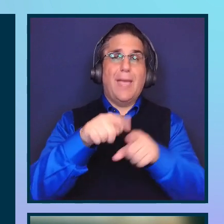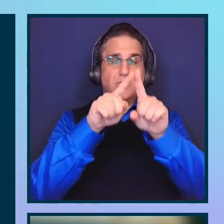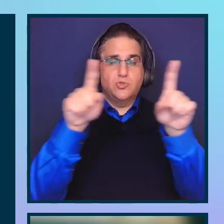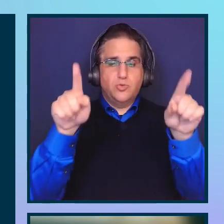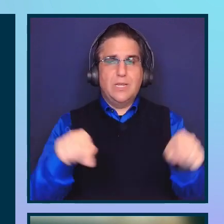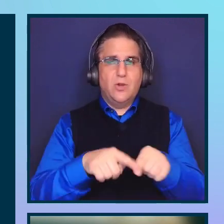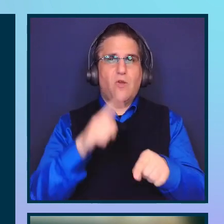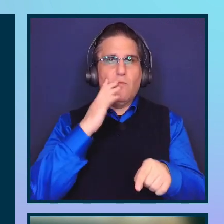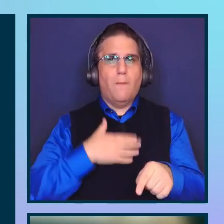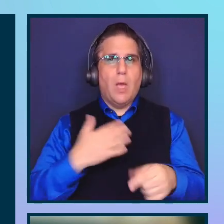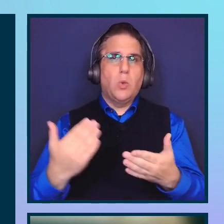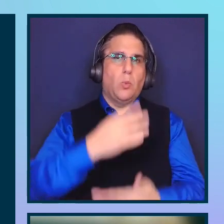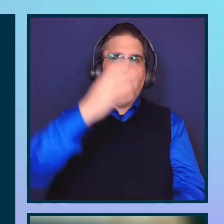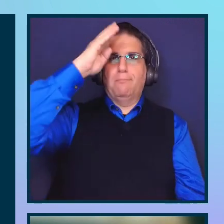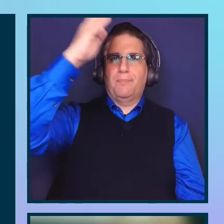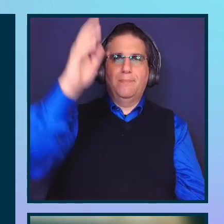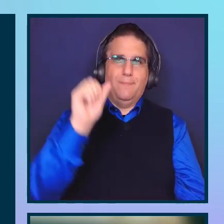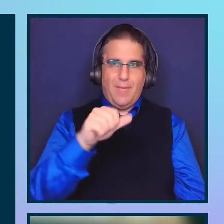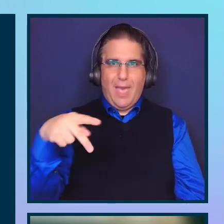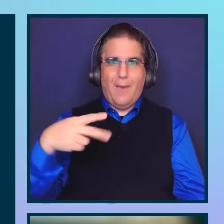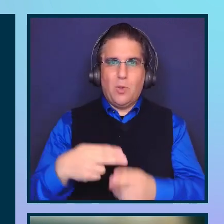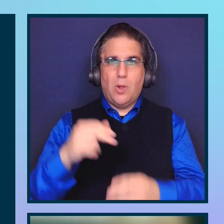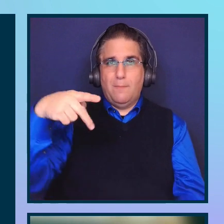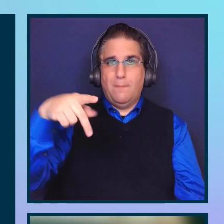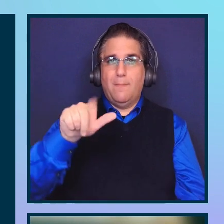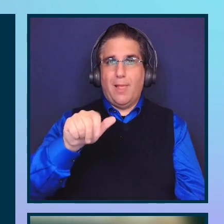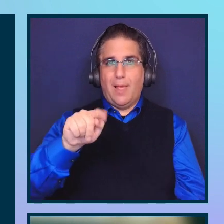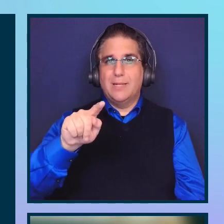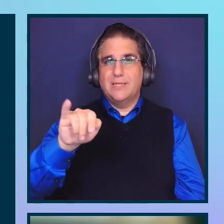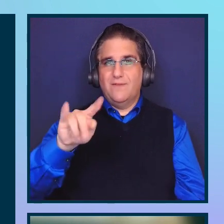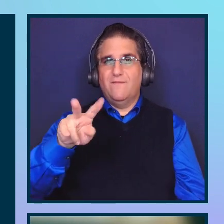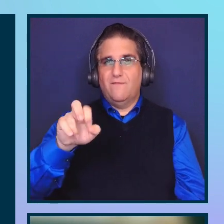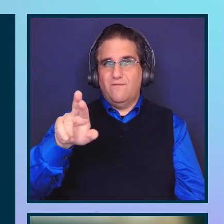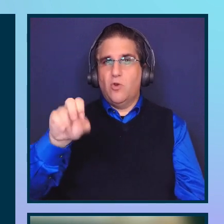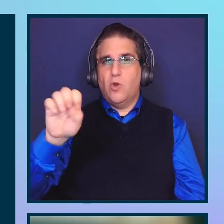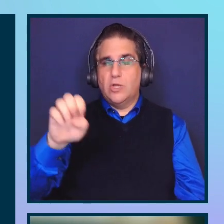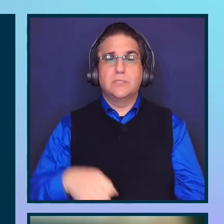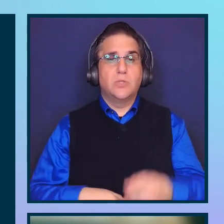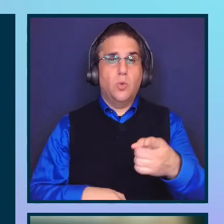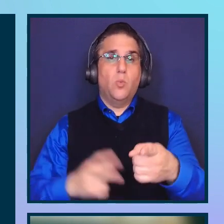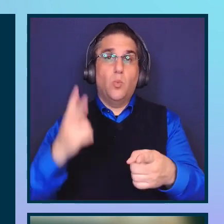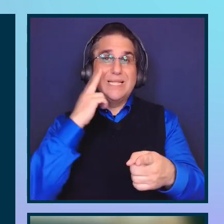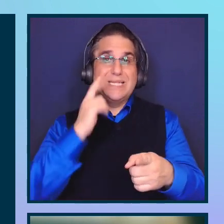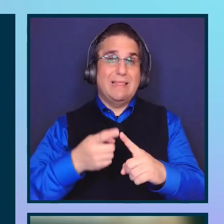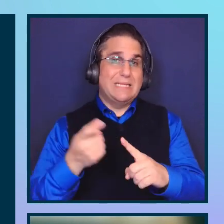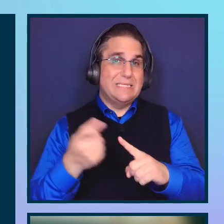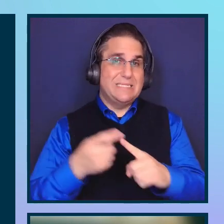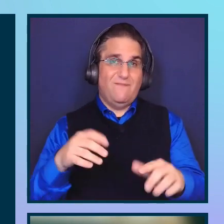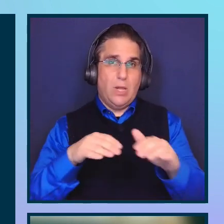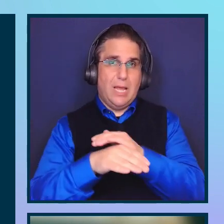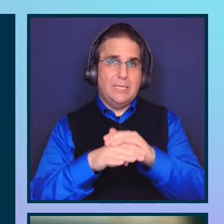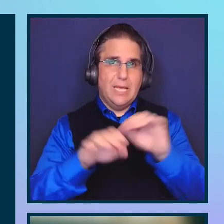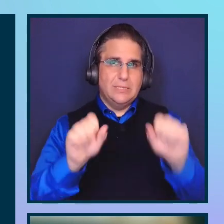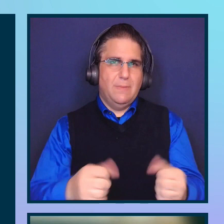talked about. And we are going to see what the default accessibility that Swift has given it, what that is